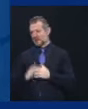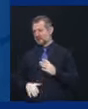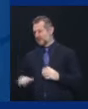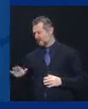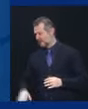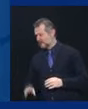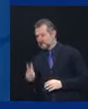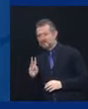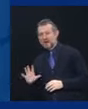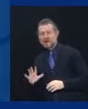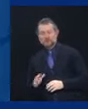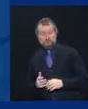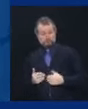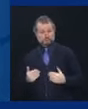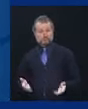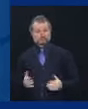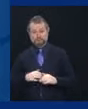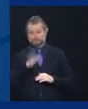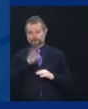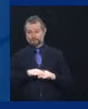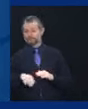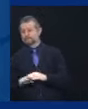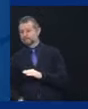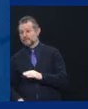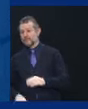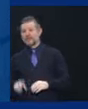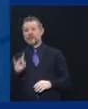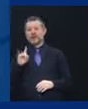High of 81 in central New York.